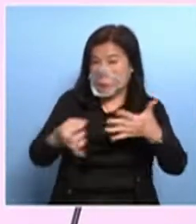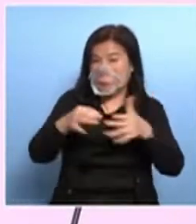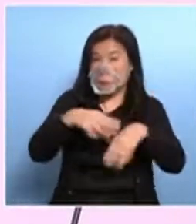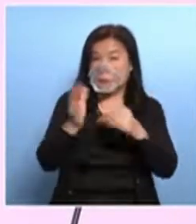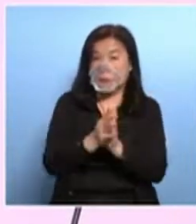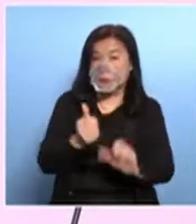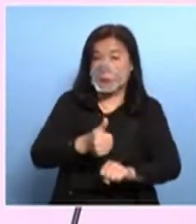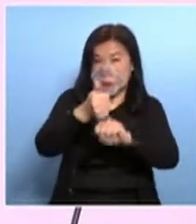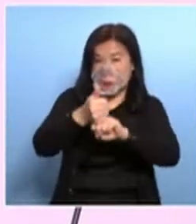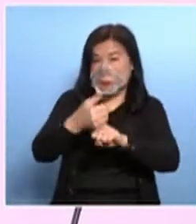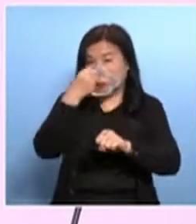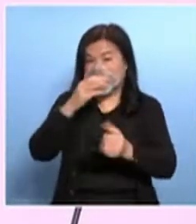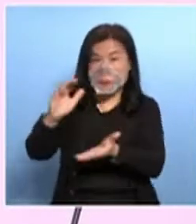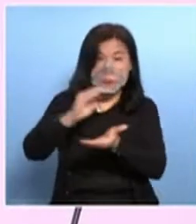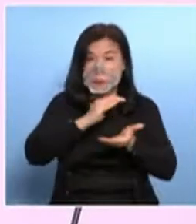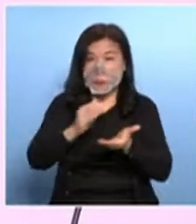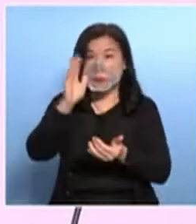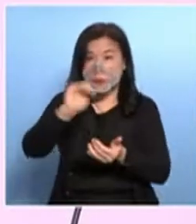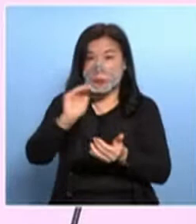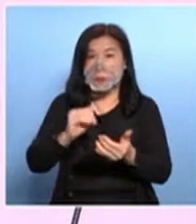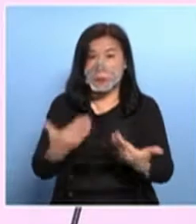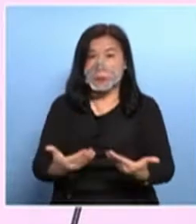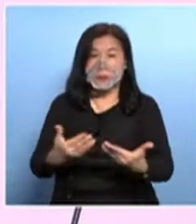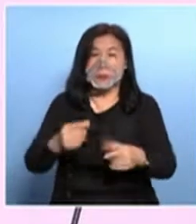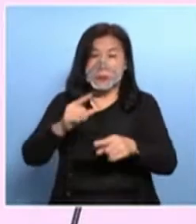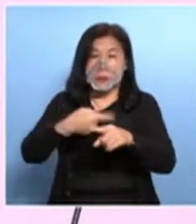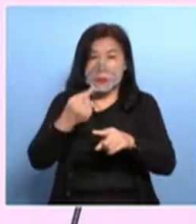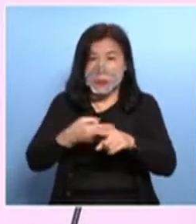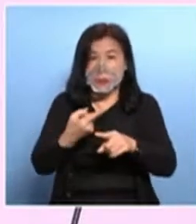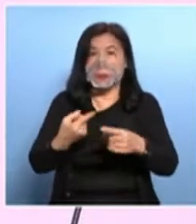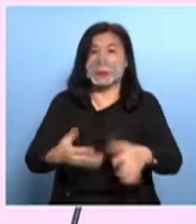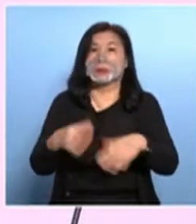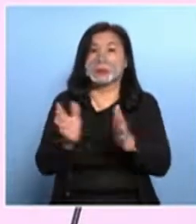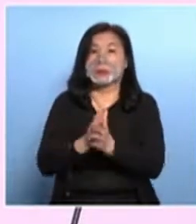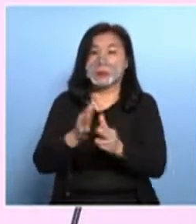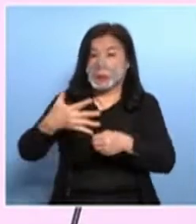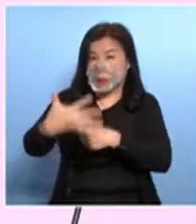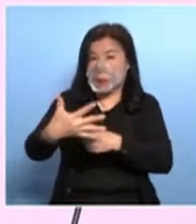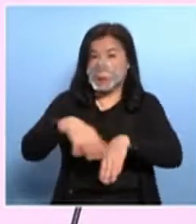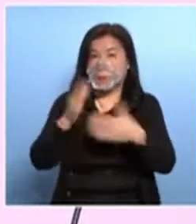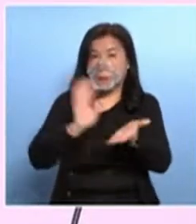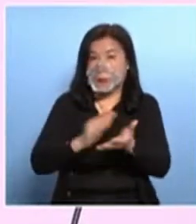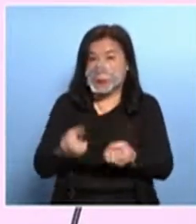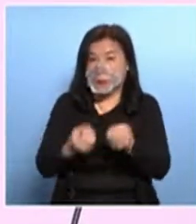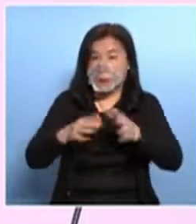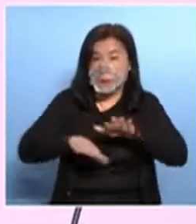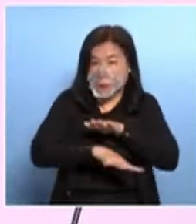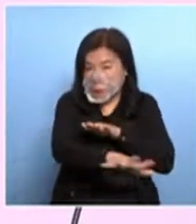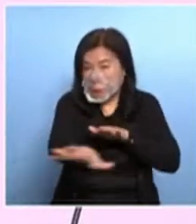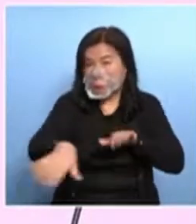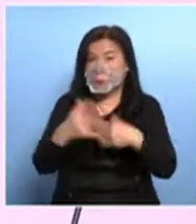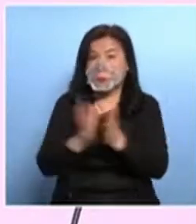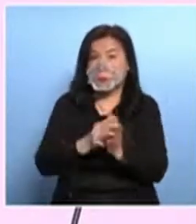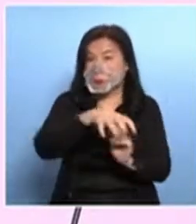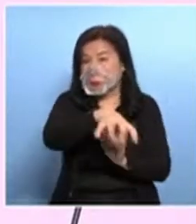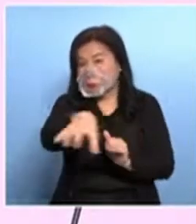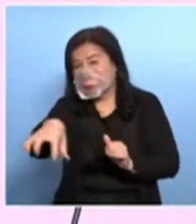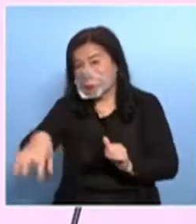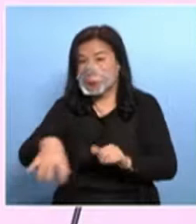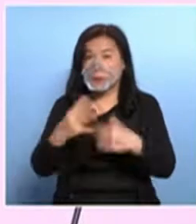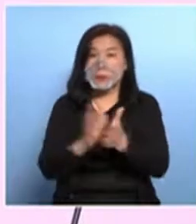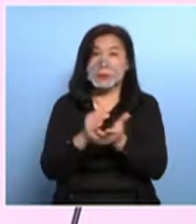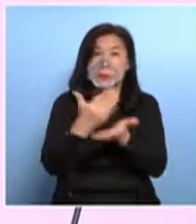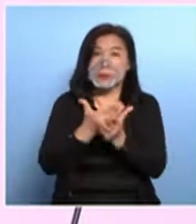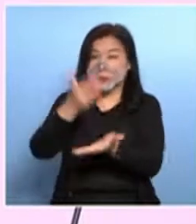lend support to Hong Kong's further export performance this year, our economy and people's livelihood have been under immense pressure in recent